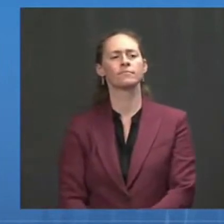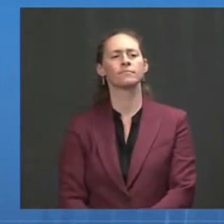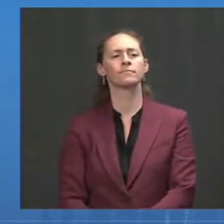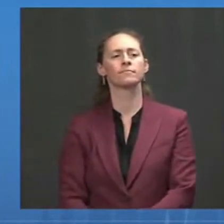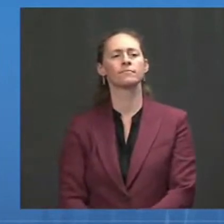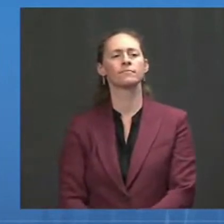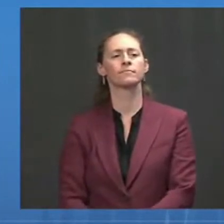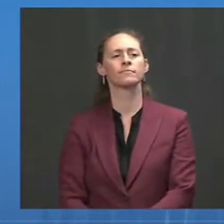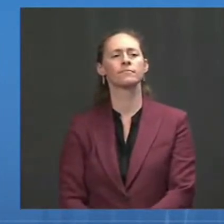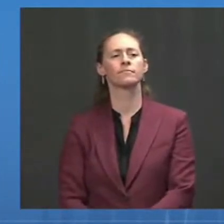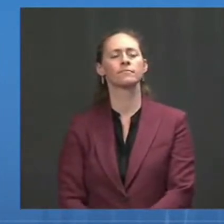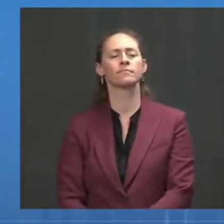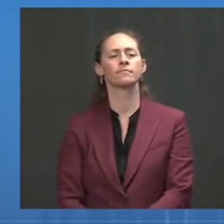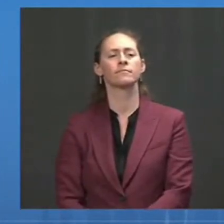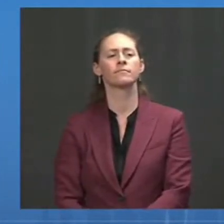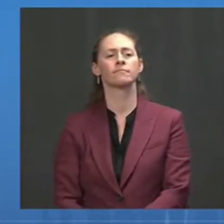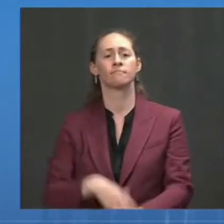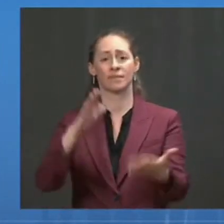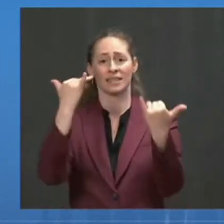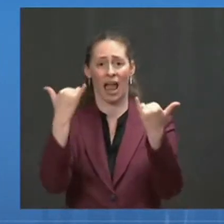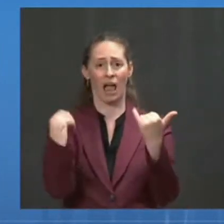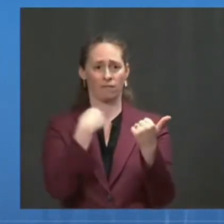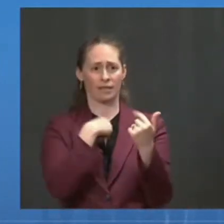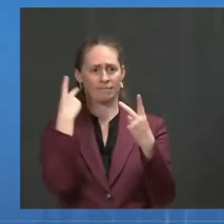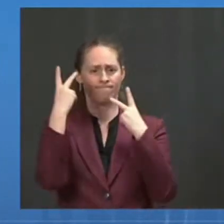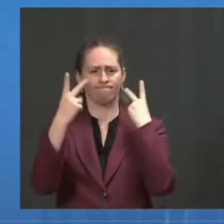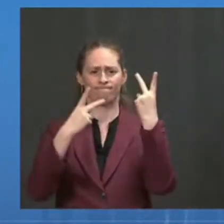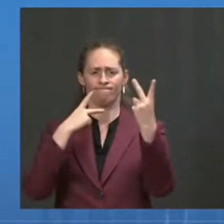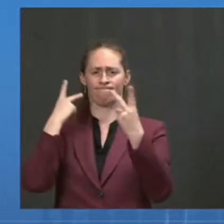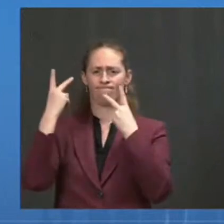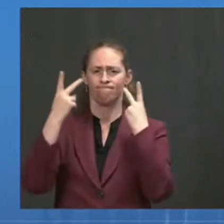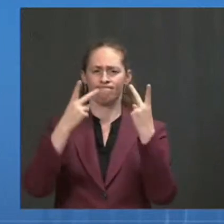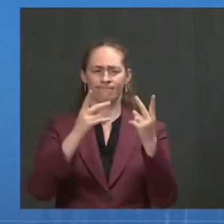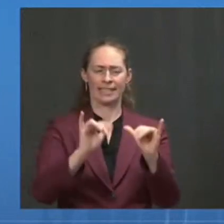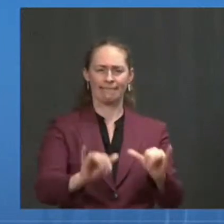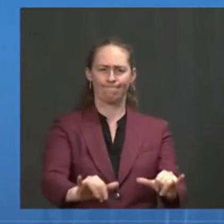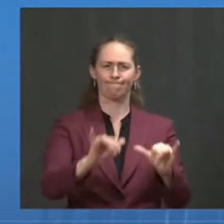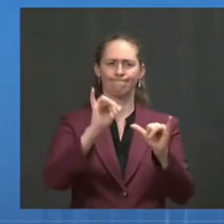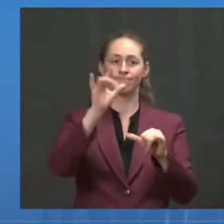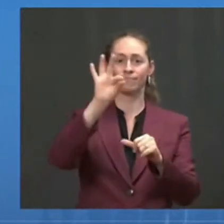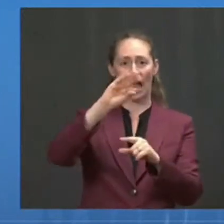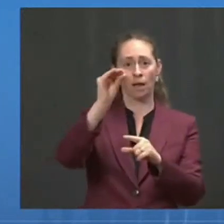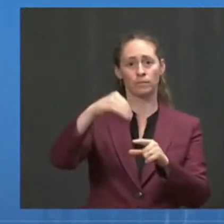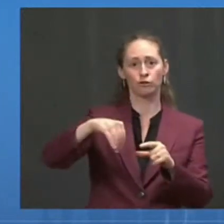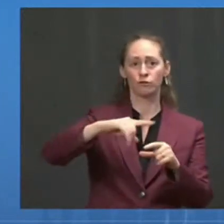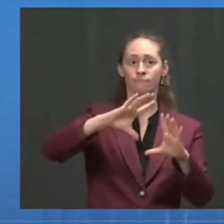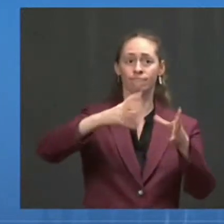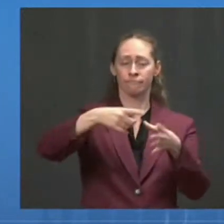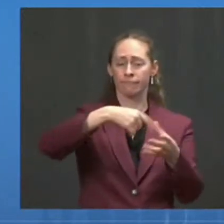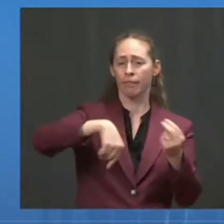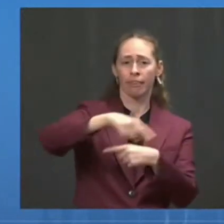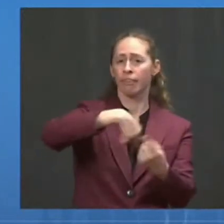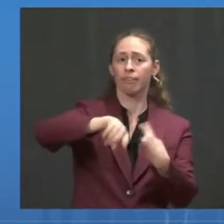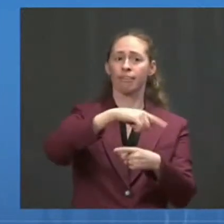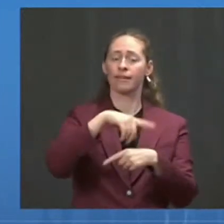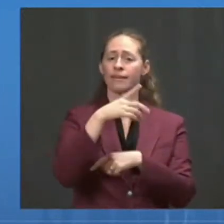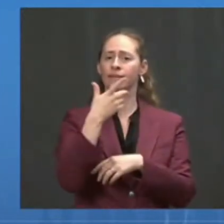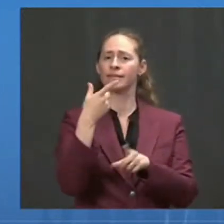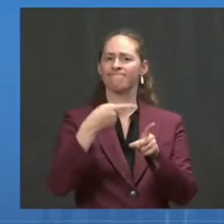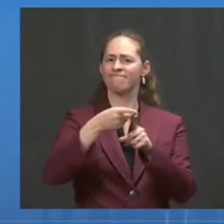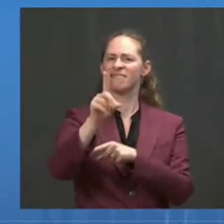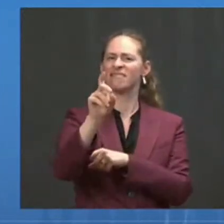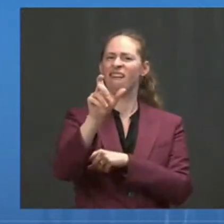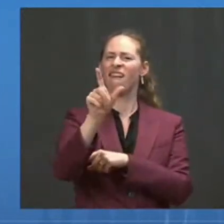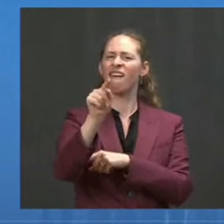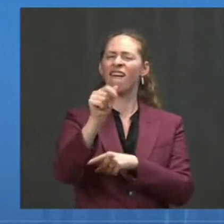or high transmission. As we have been saying, by far, those at highest risk remain people who have